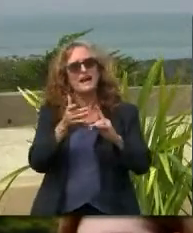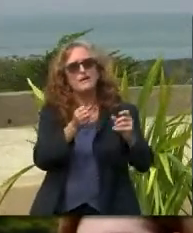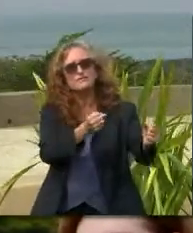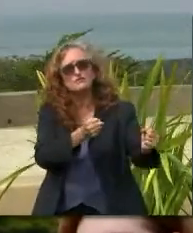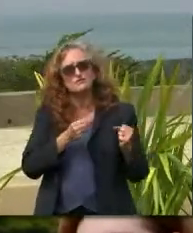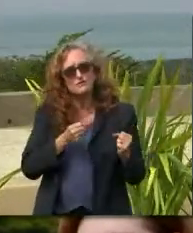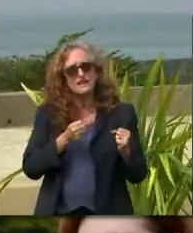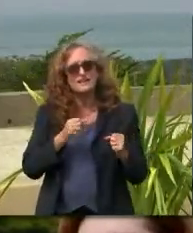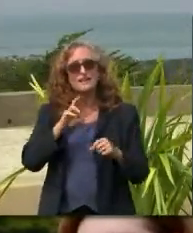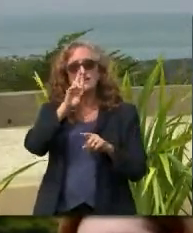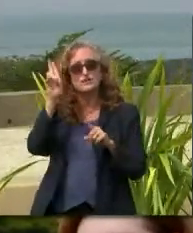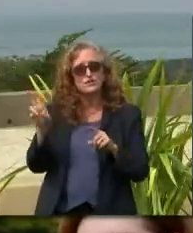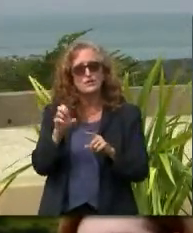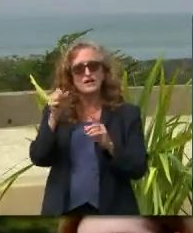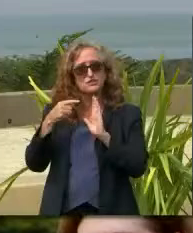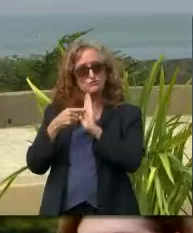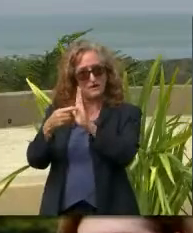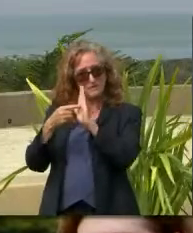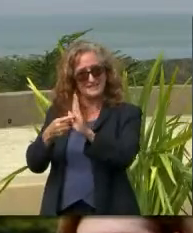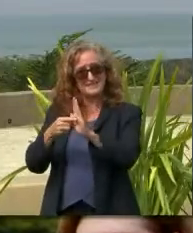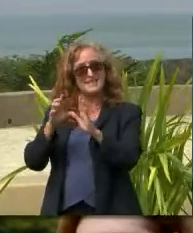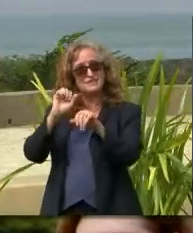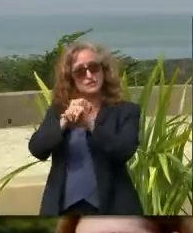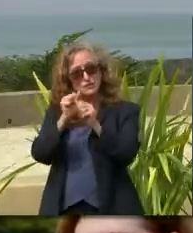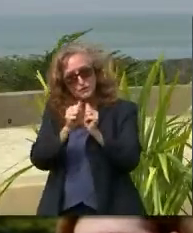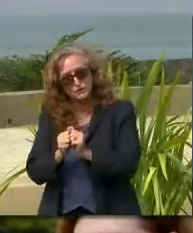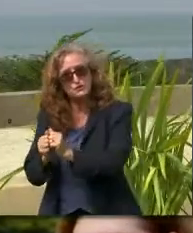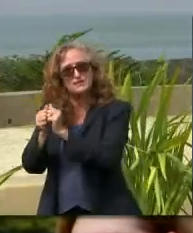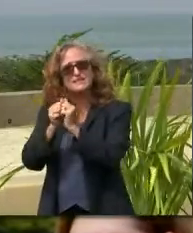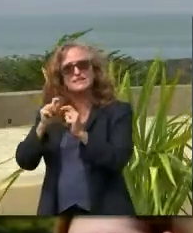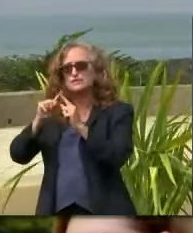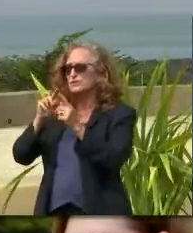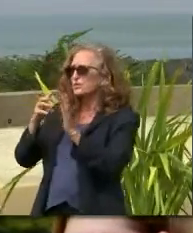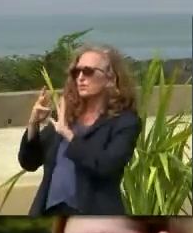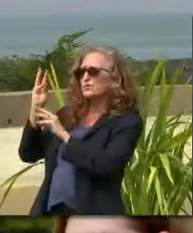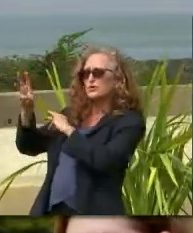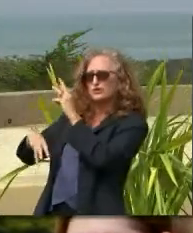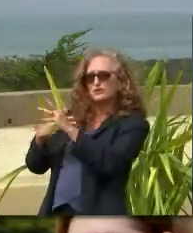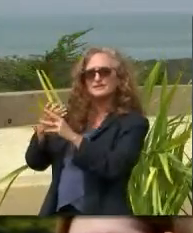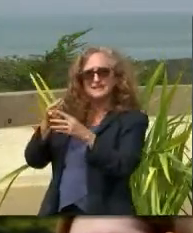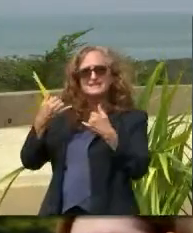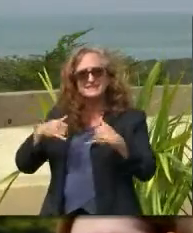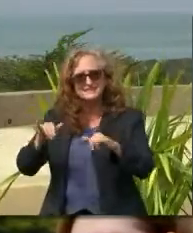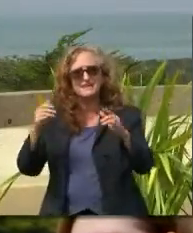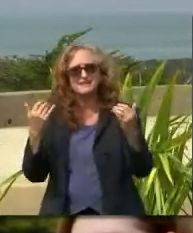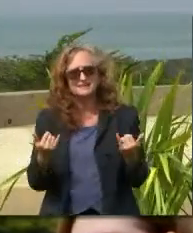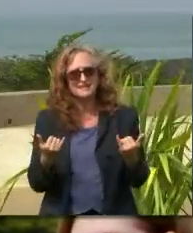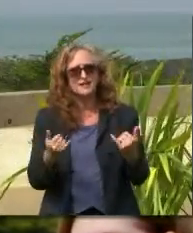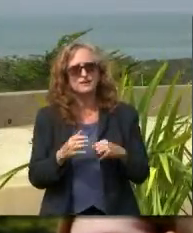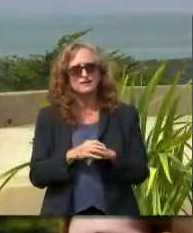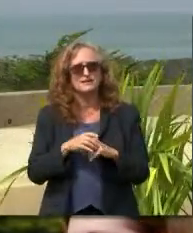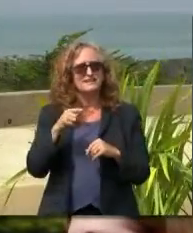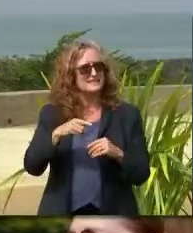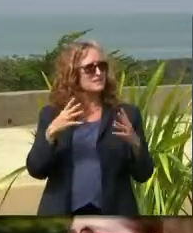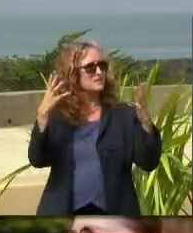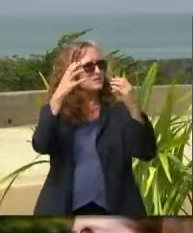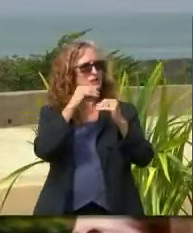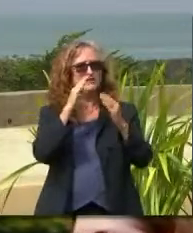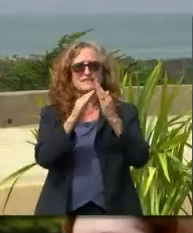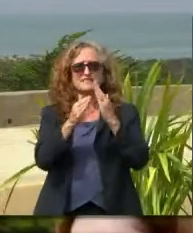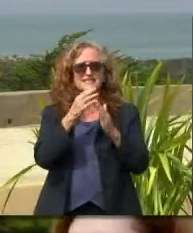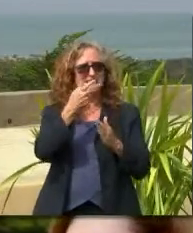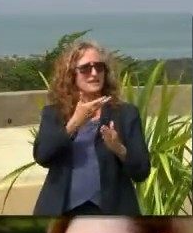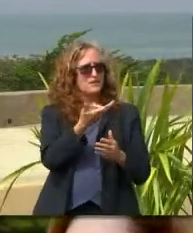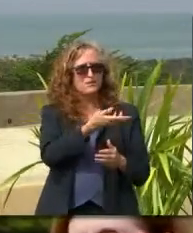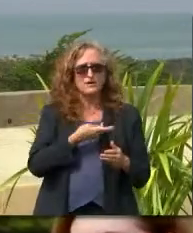States represented to the world and still does. And I'm very proud to stand with these 3 leaders in this spectacular city to say, yes,